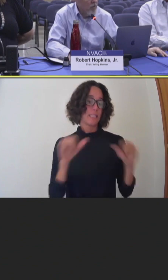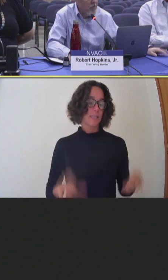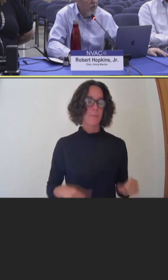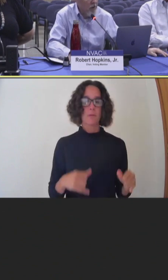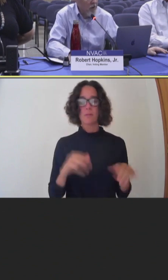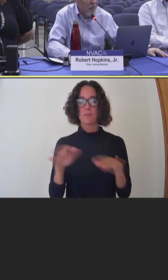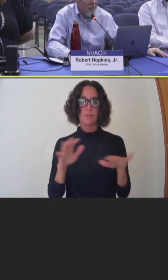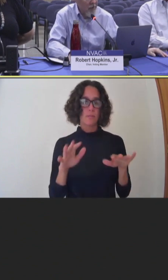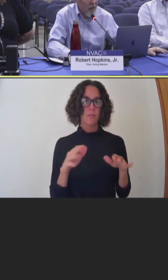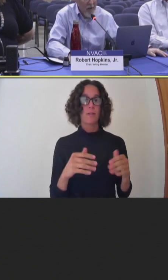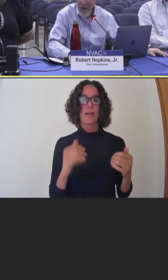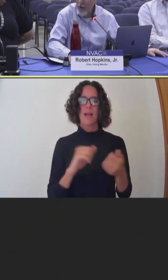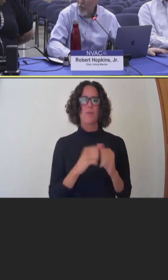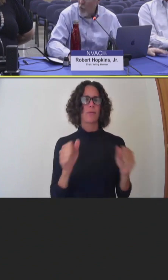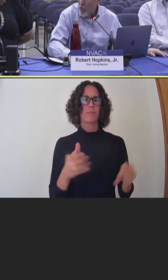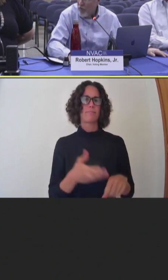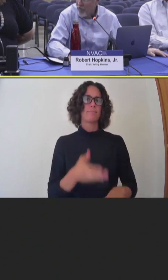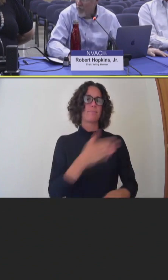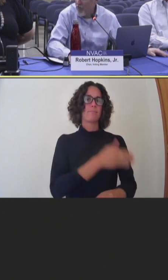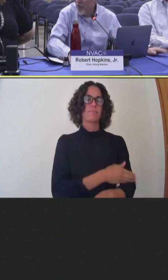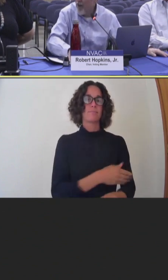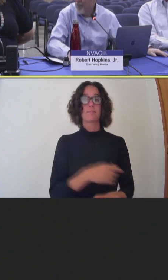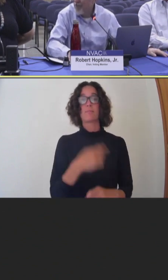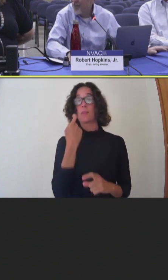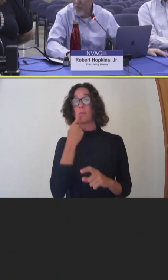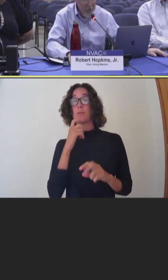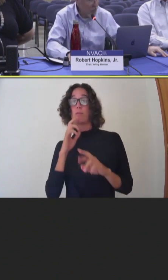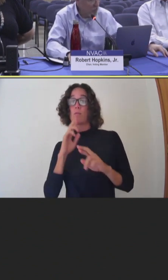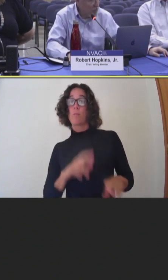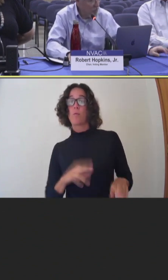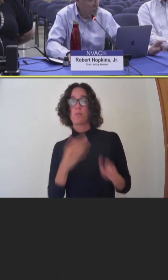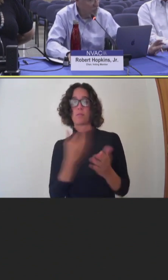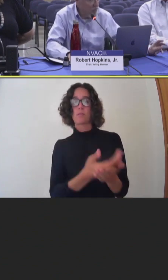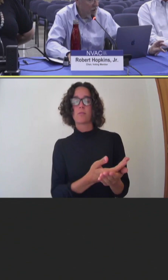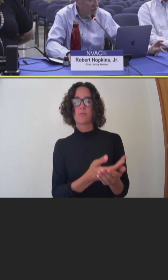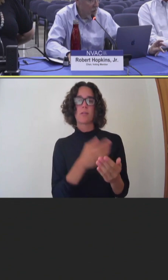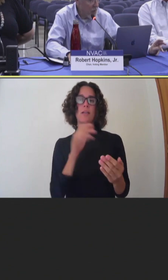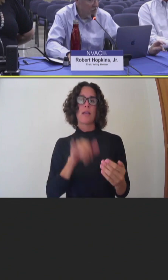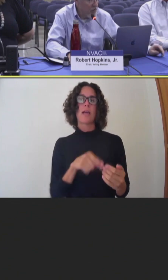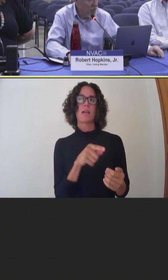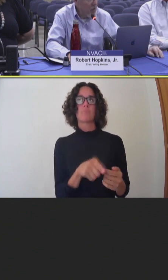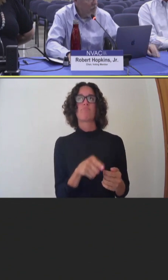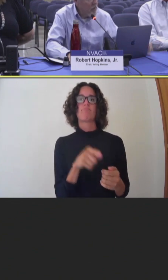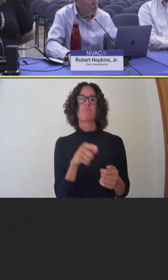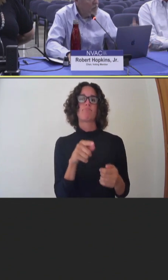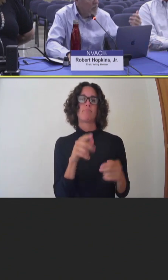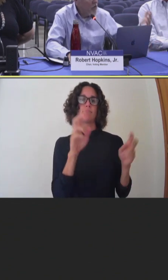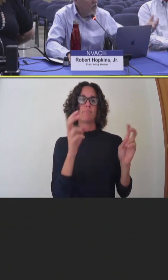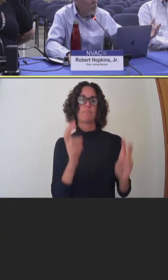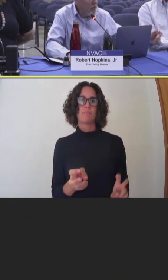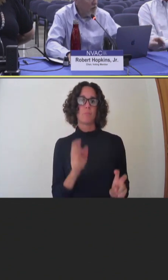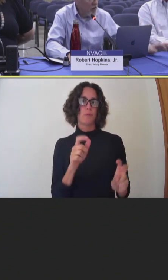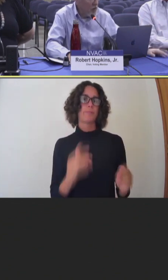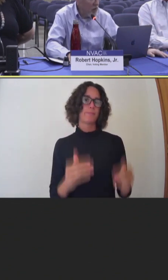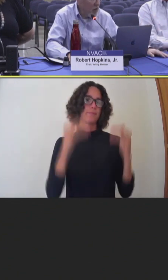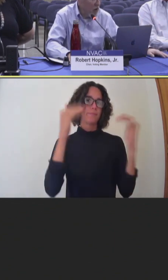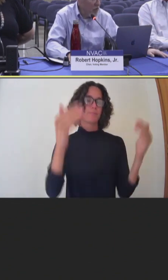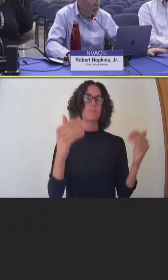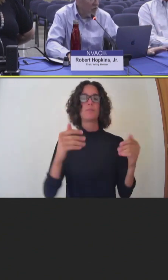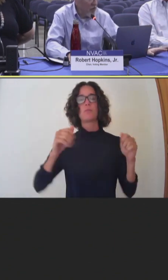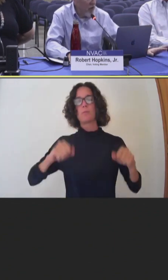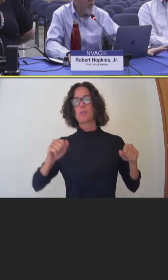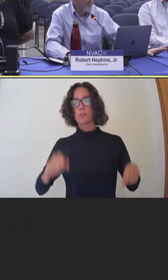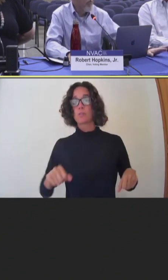recent NVAC report certainly ties into some of those topics, but could potentially